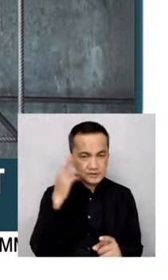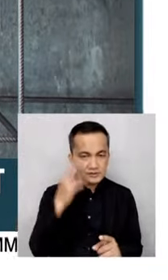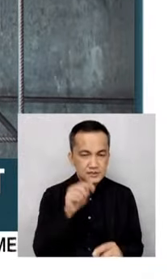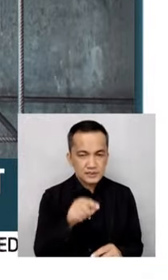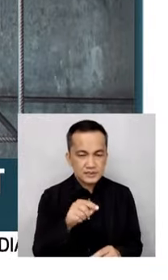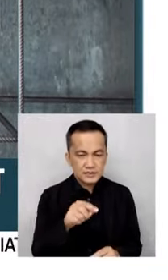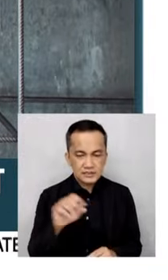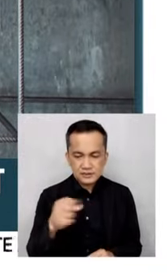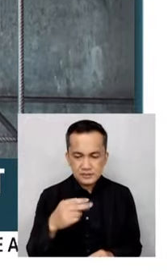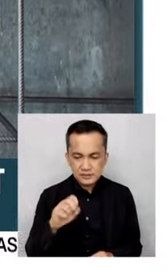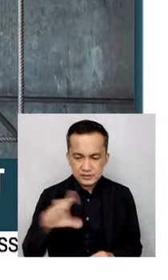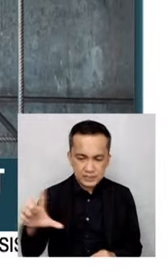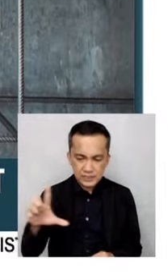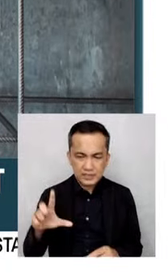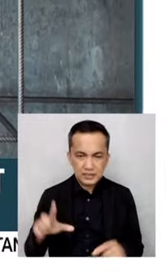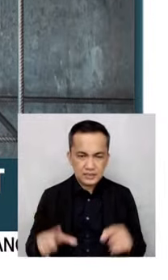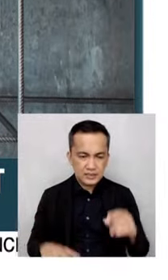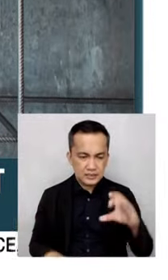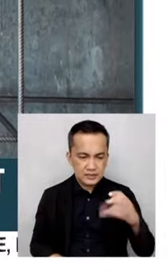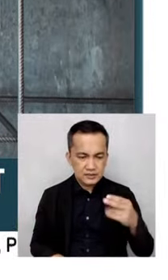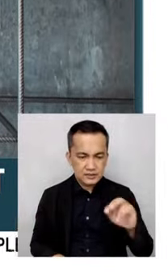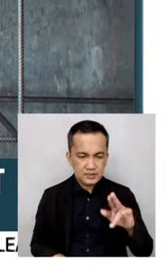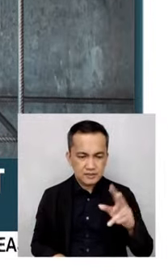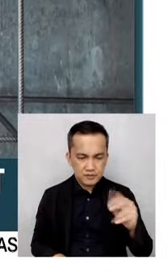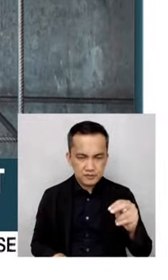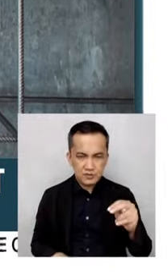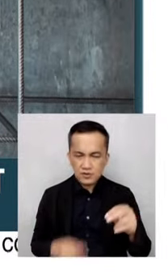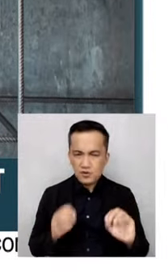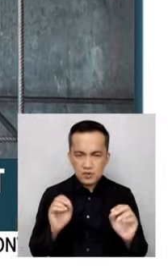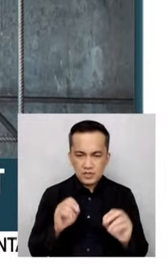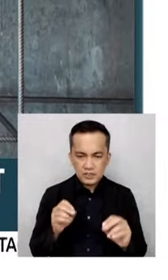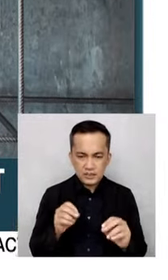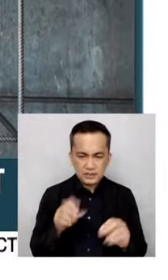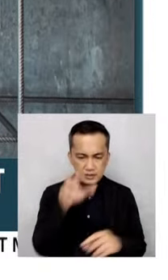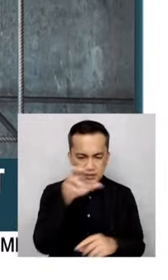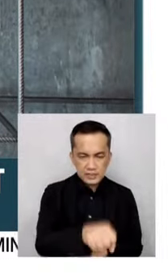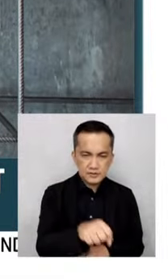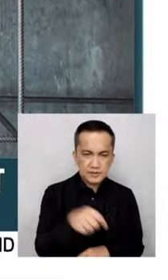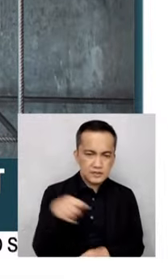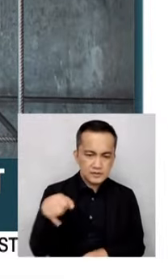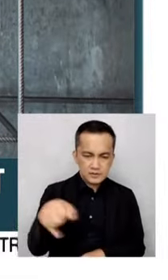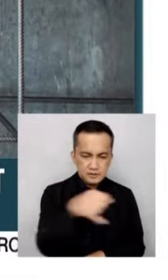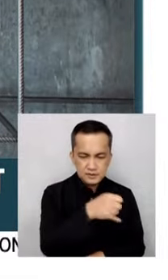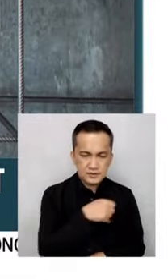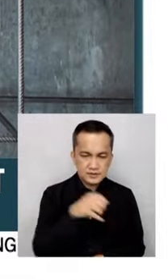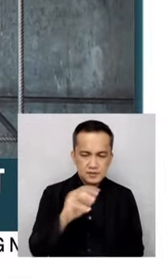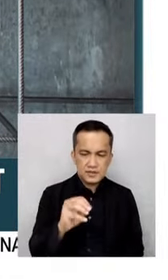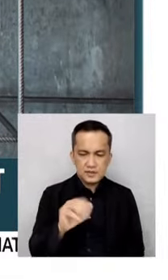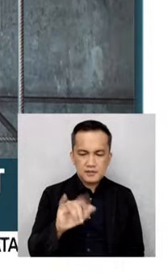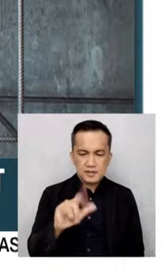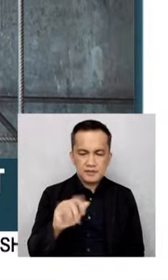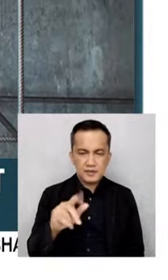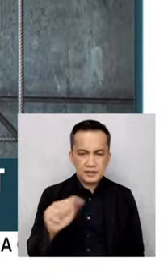no claim, territorial claim over Malampaya, the complication now is that China has a